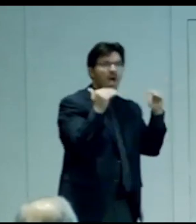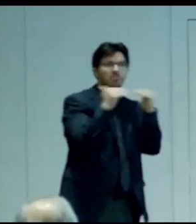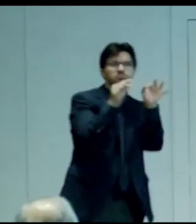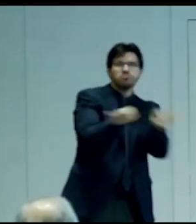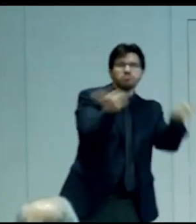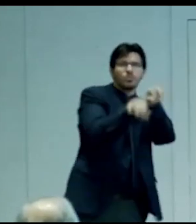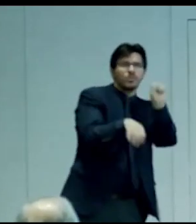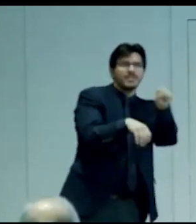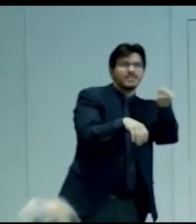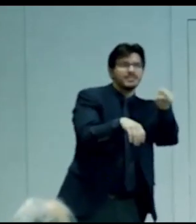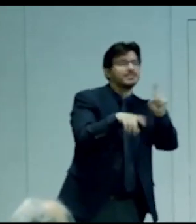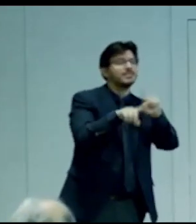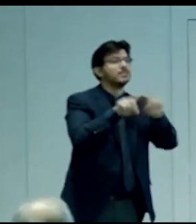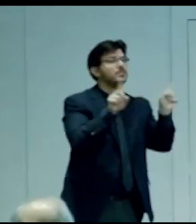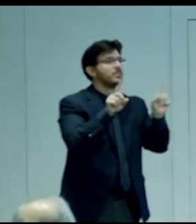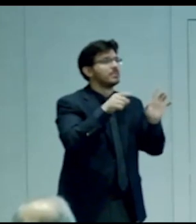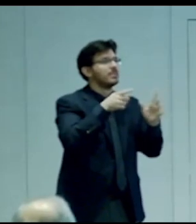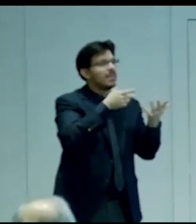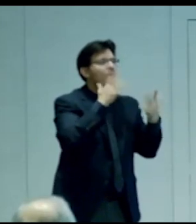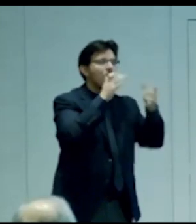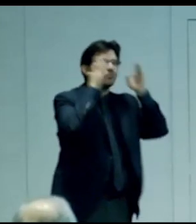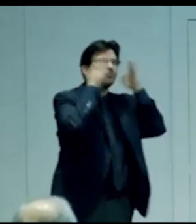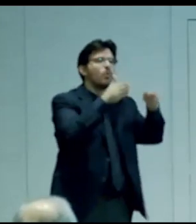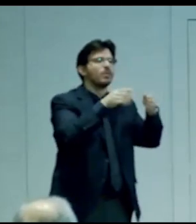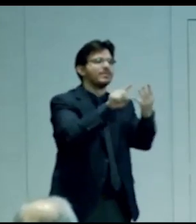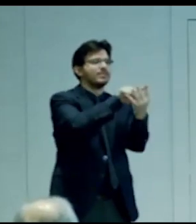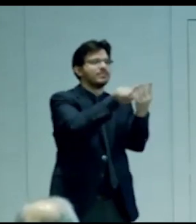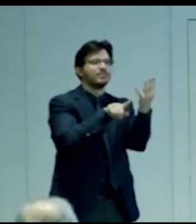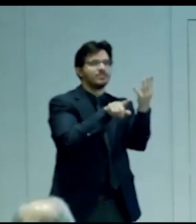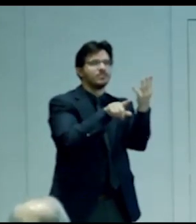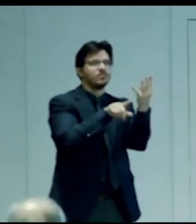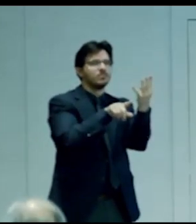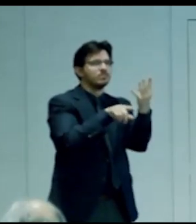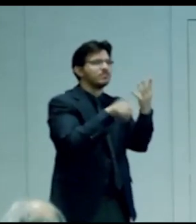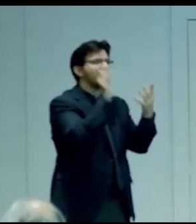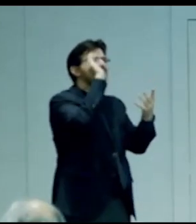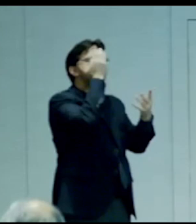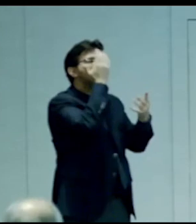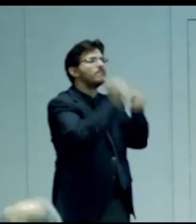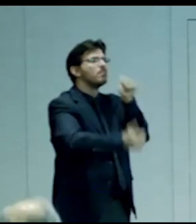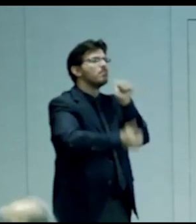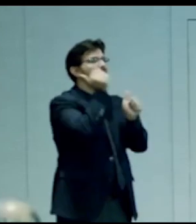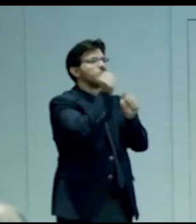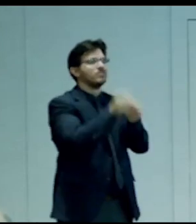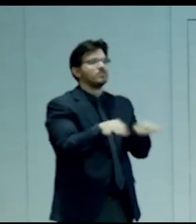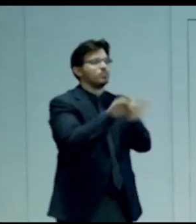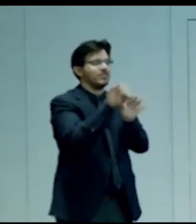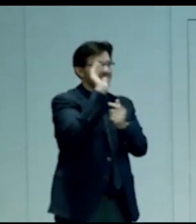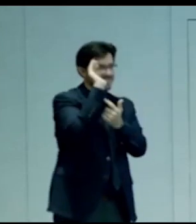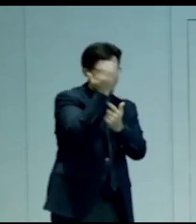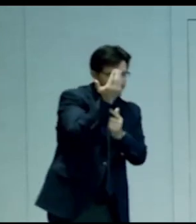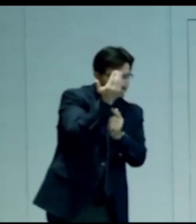short half-hour speech, I wanted to focus on the main ones that seem to be the most important in helping us